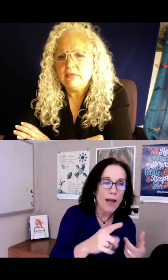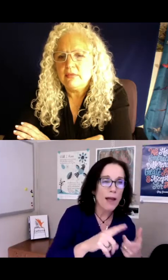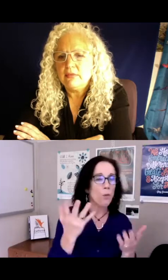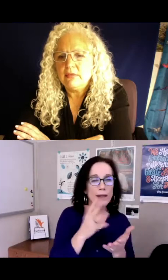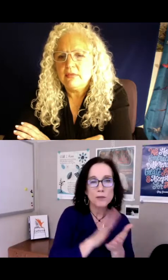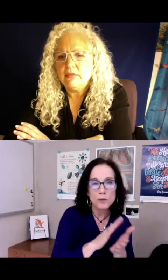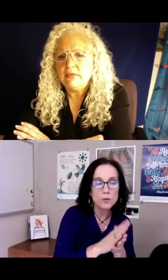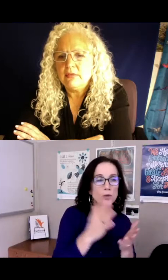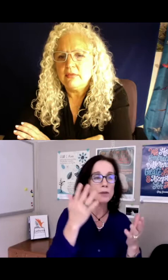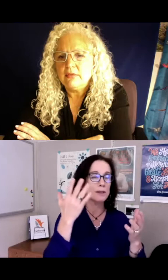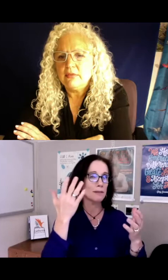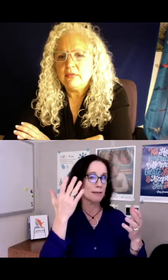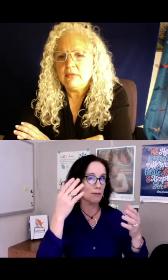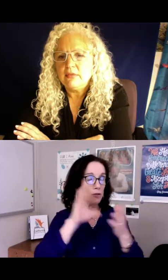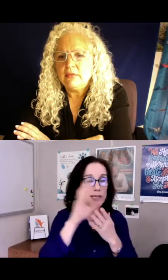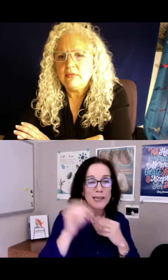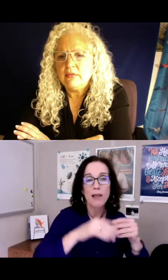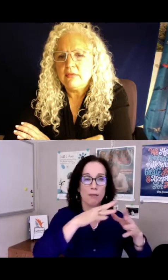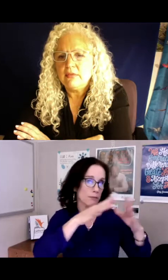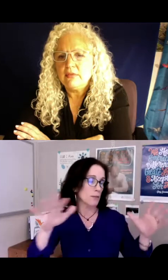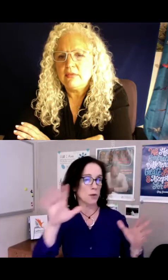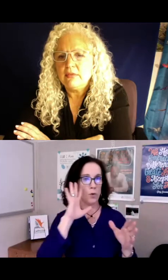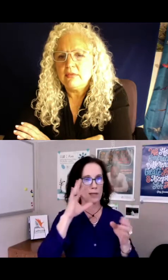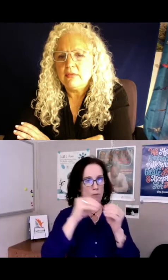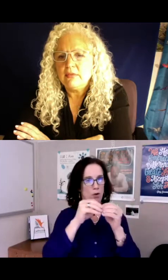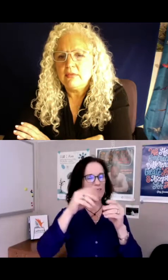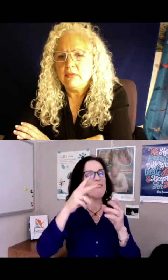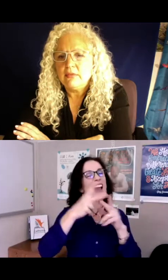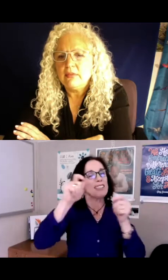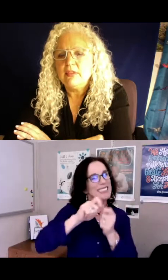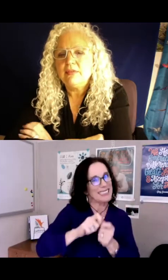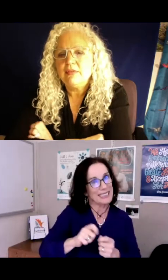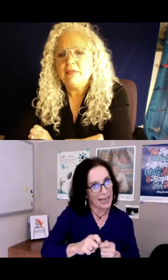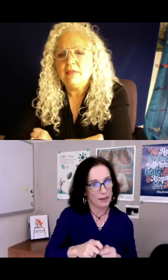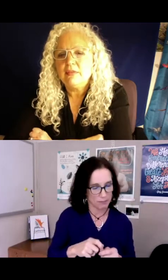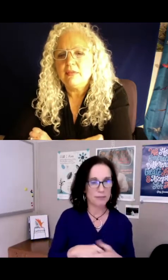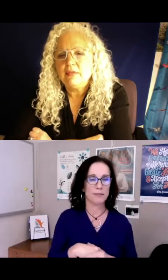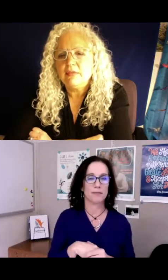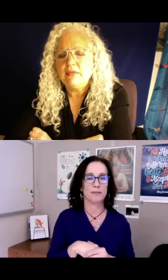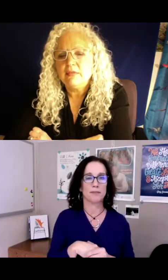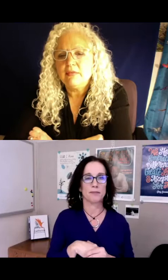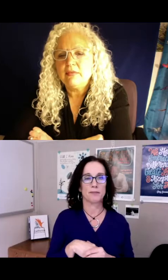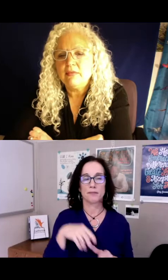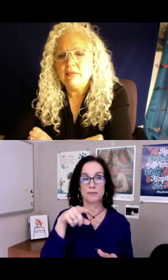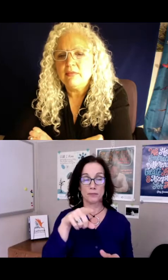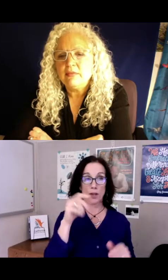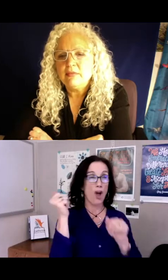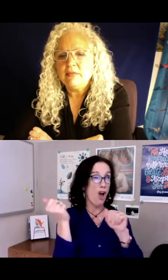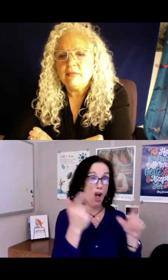what the school district will provide, the home district will provide, the curriculum, and it's very